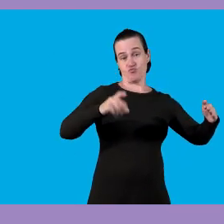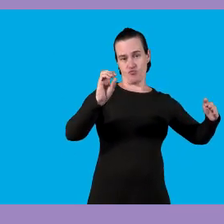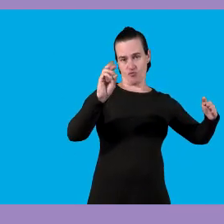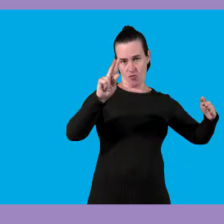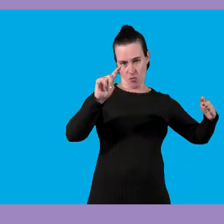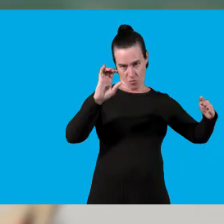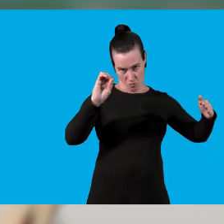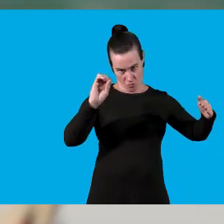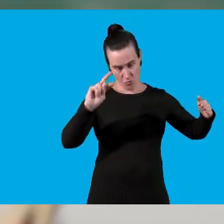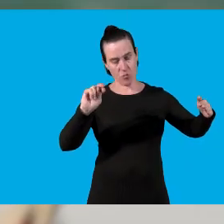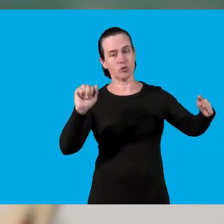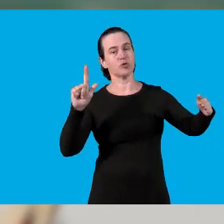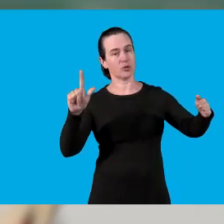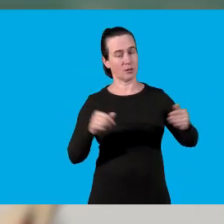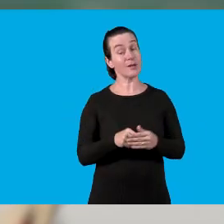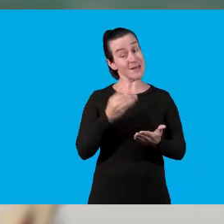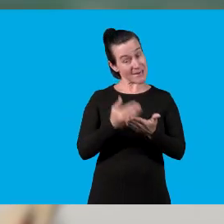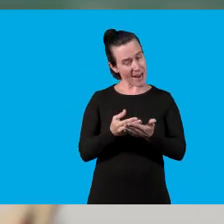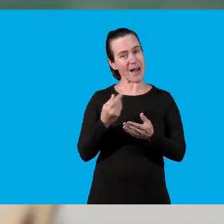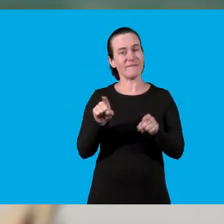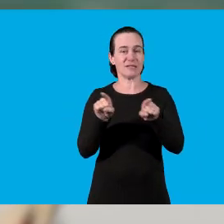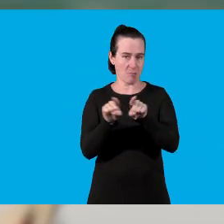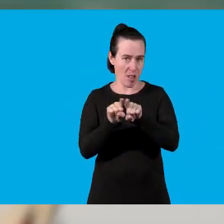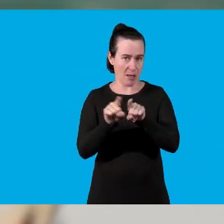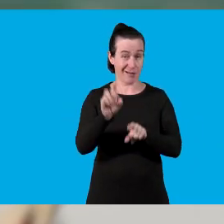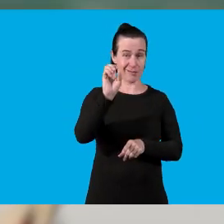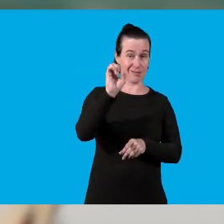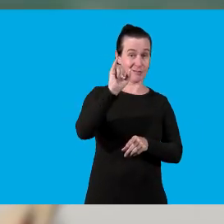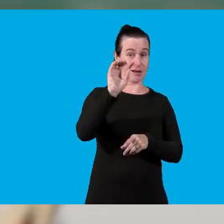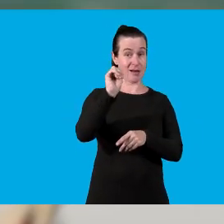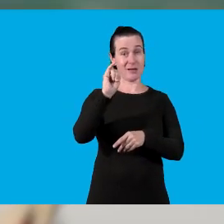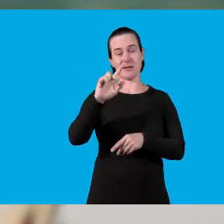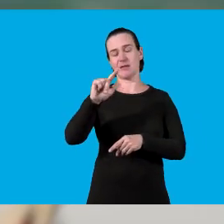quadrilaterals have similarity. Let's look at